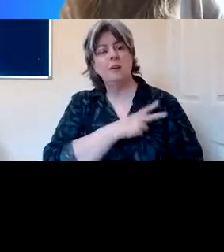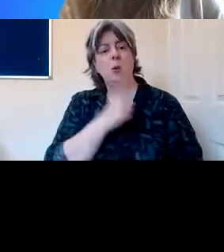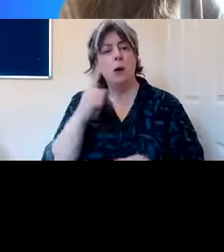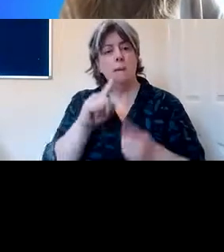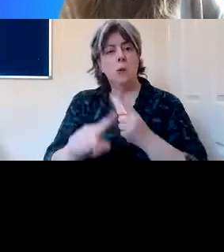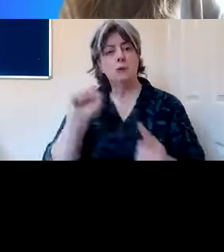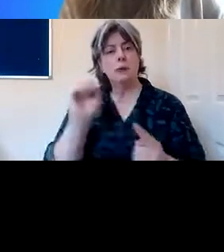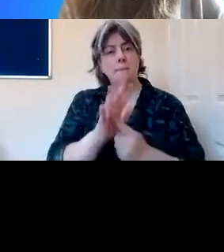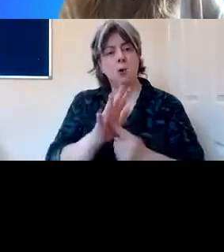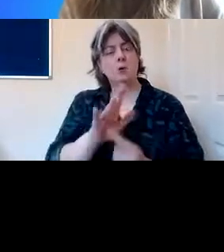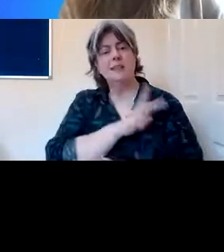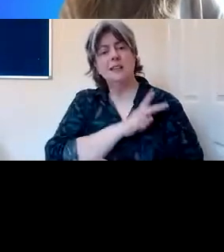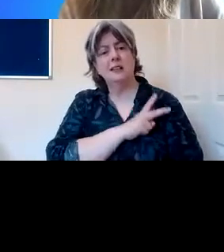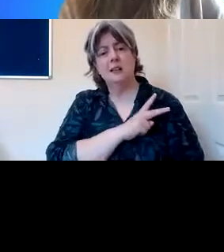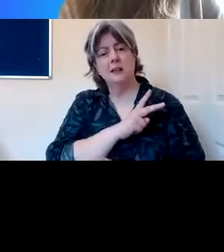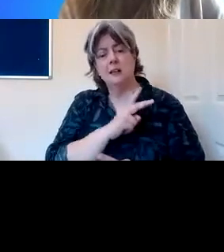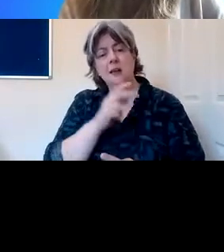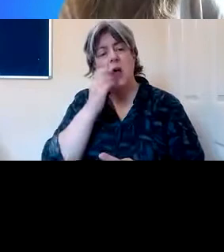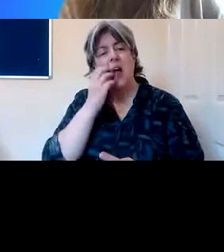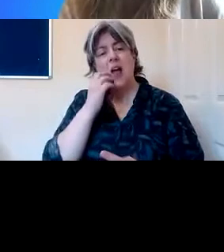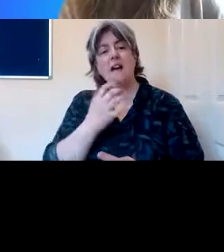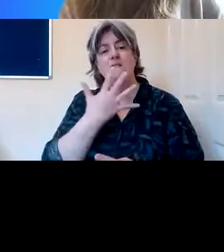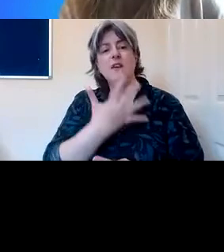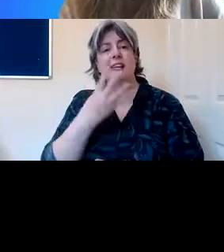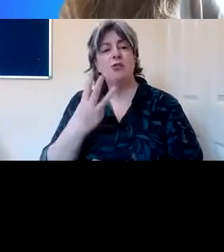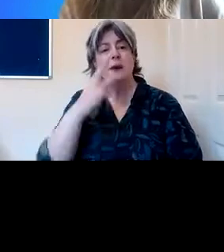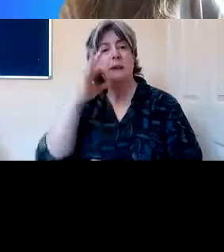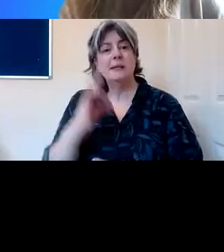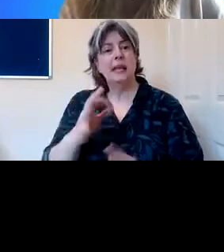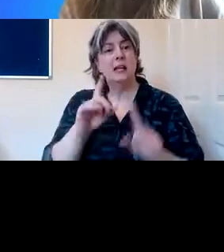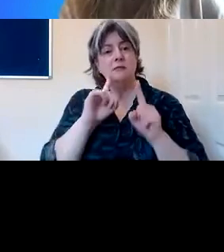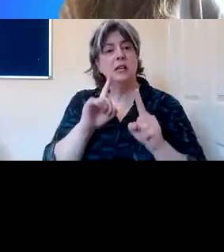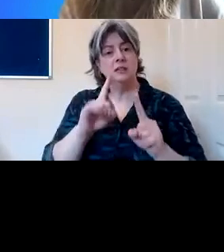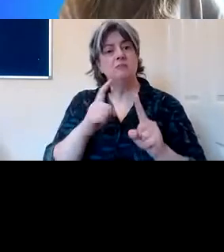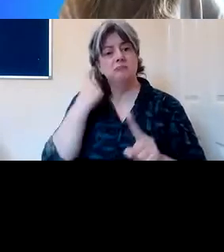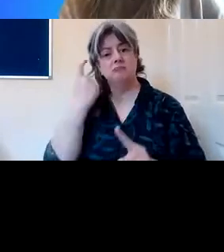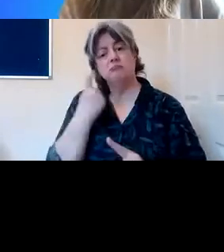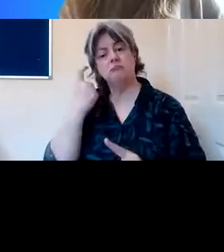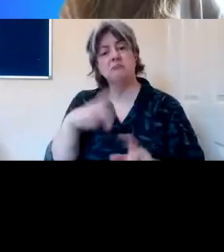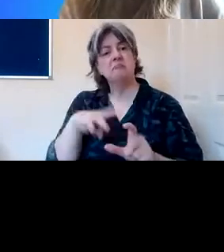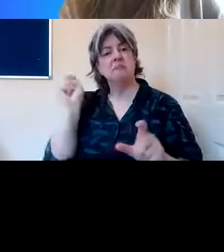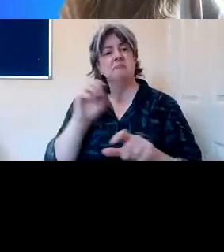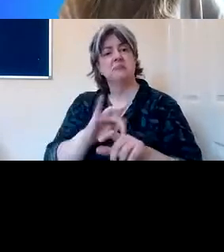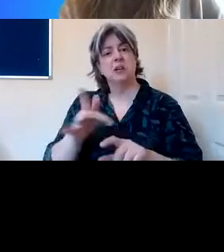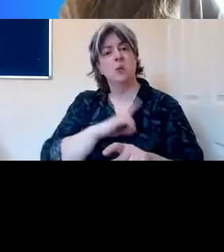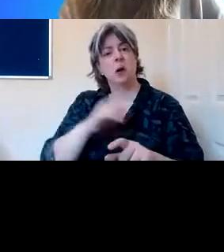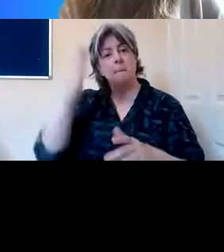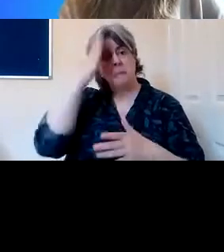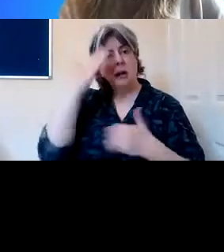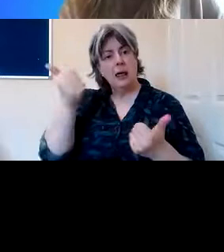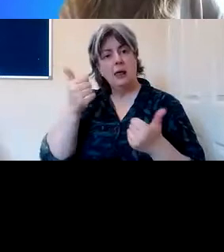to the Teacher Wellbeing Index 2020, 53% of teachers had considered leaving the profession due to mental health and wellbeing